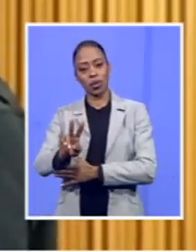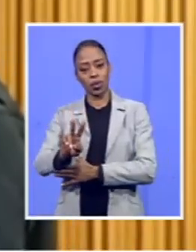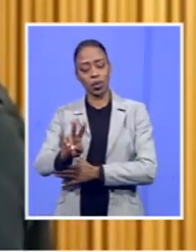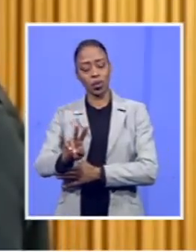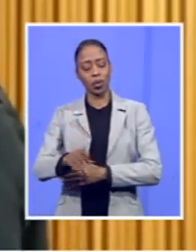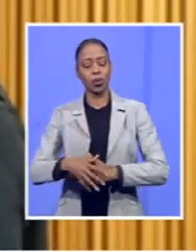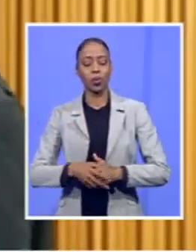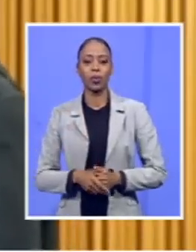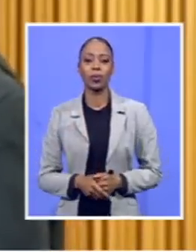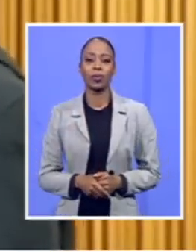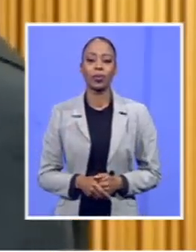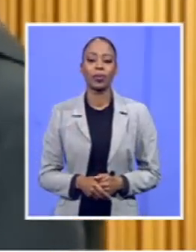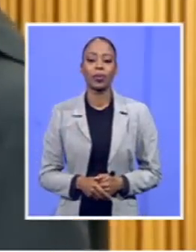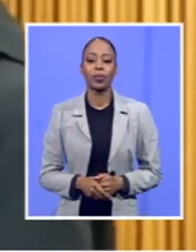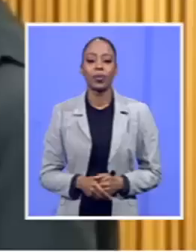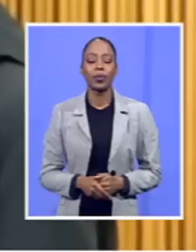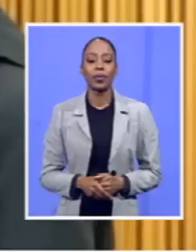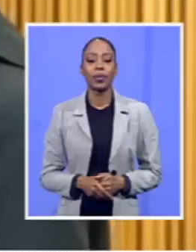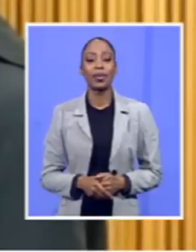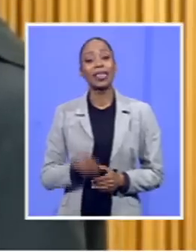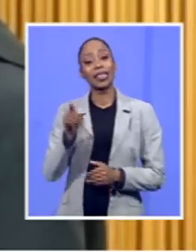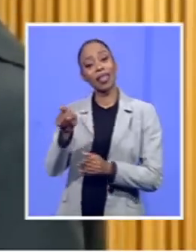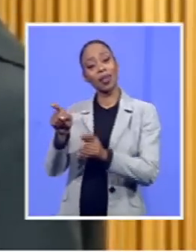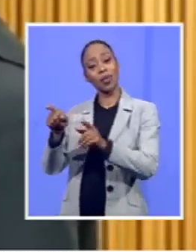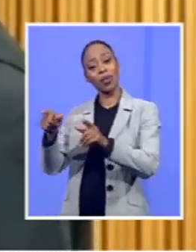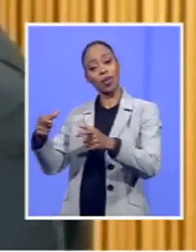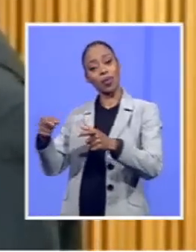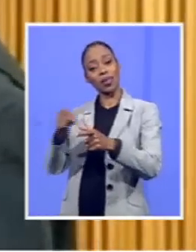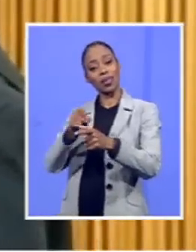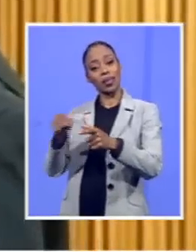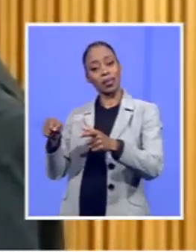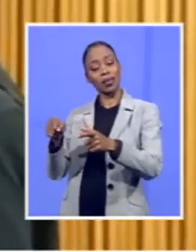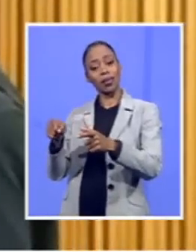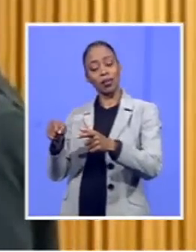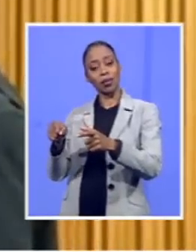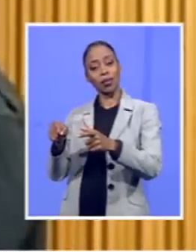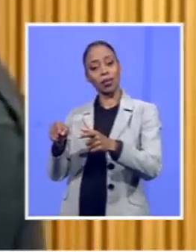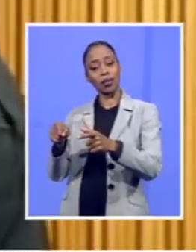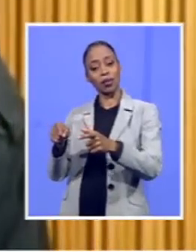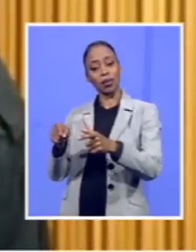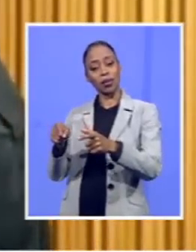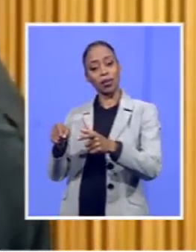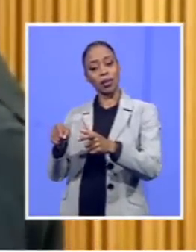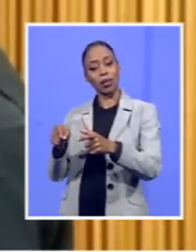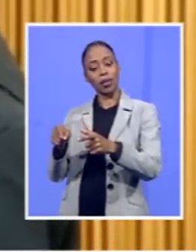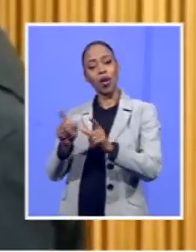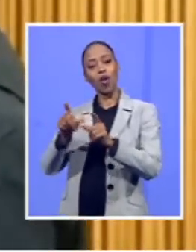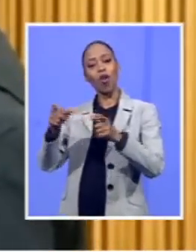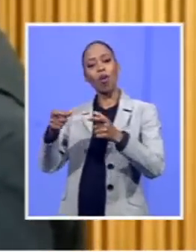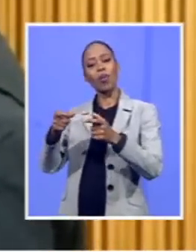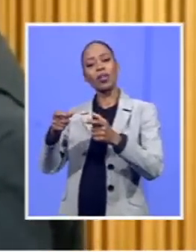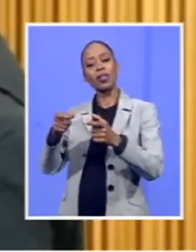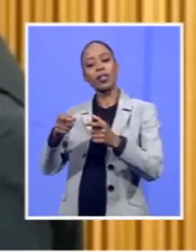founding affidavit is whether that committee that is sitting there is the committee envisaged